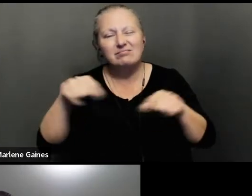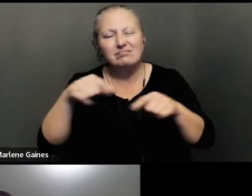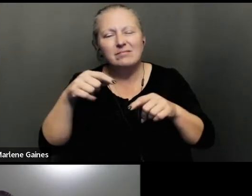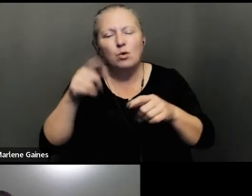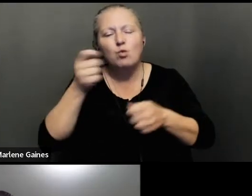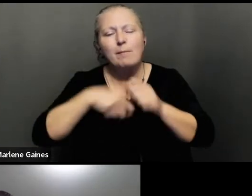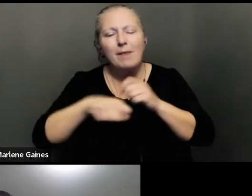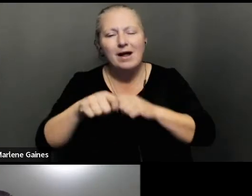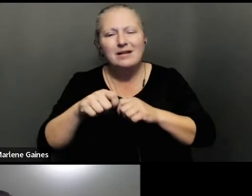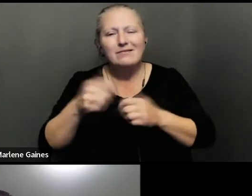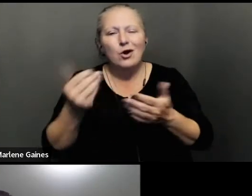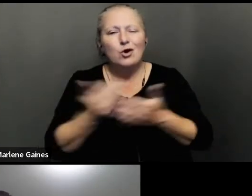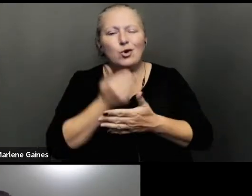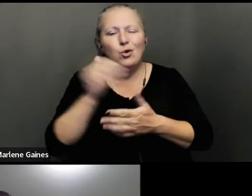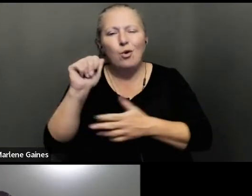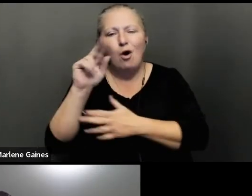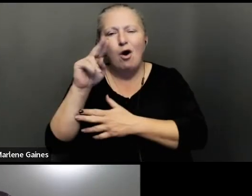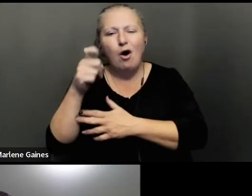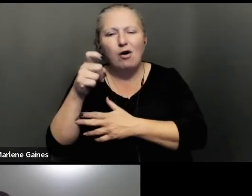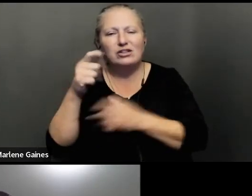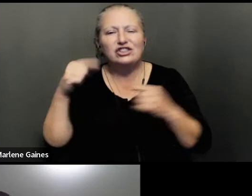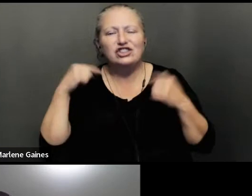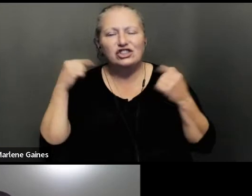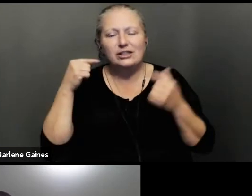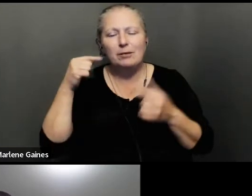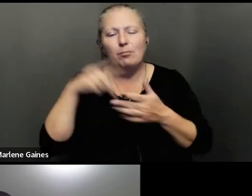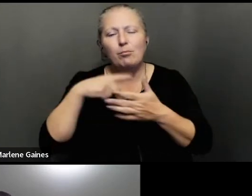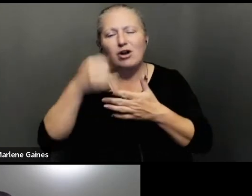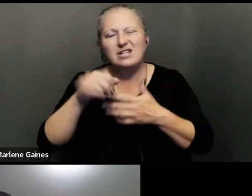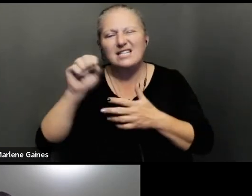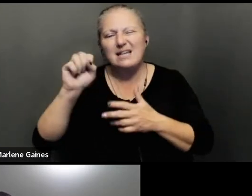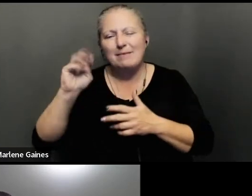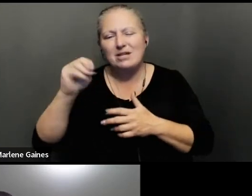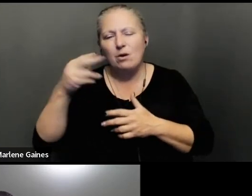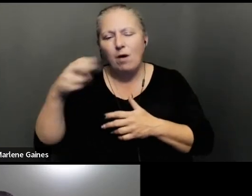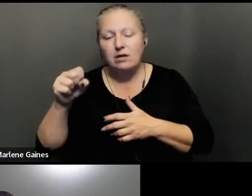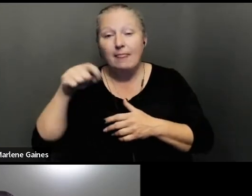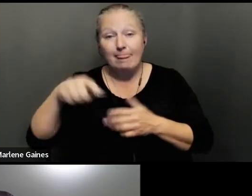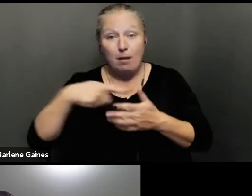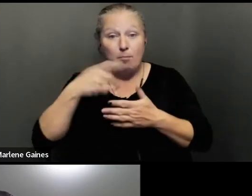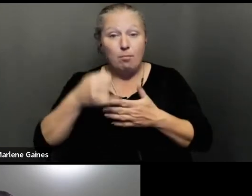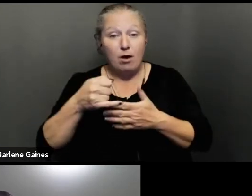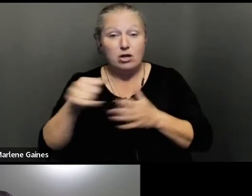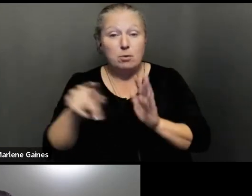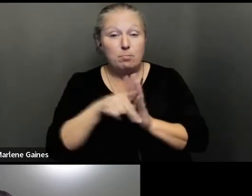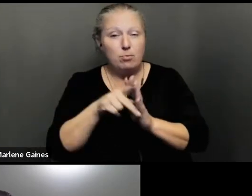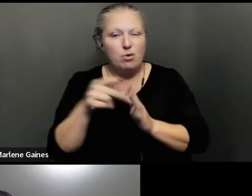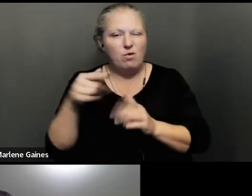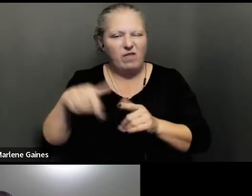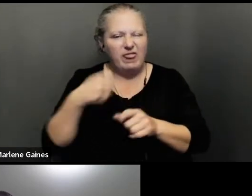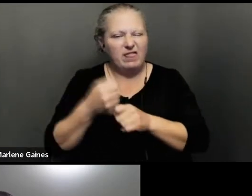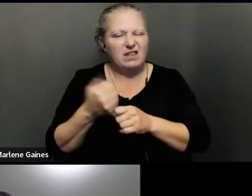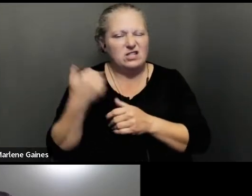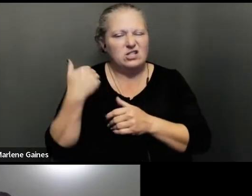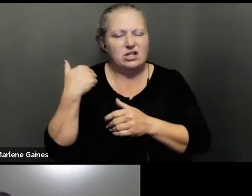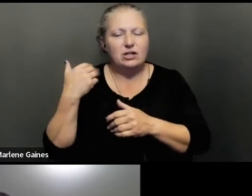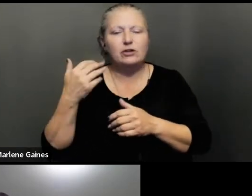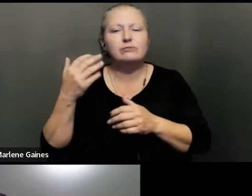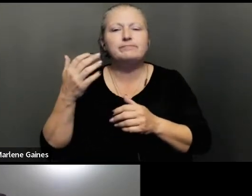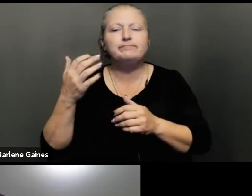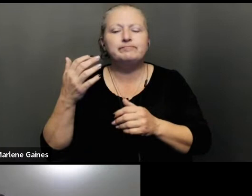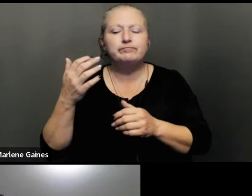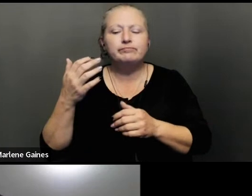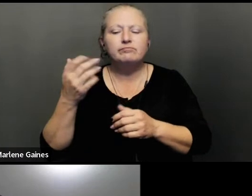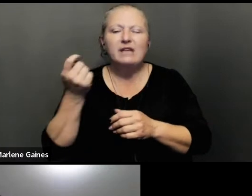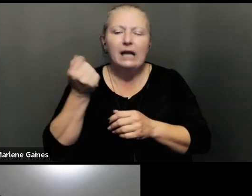new auxiliary gym project at San Mateo High School. When this project was approved earlier this year, it was a